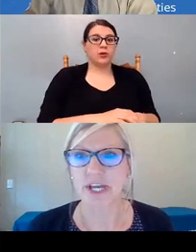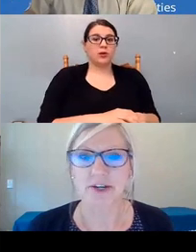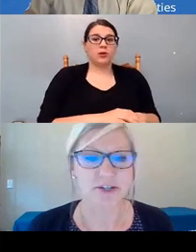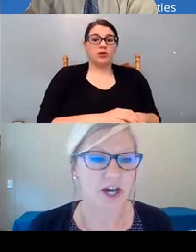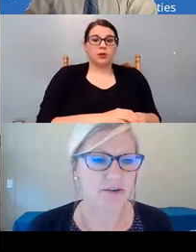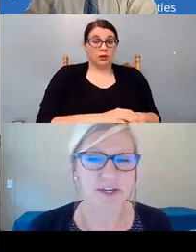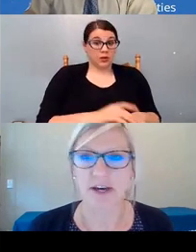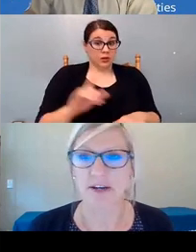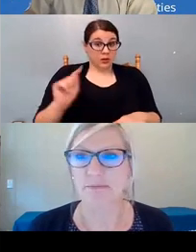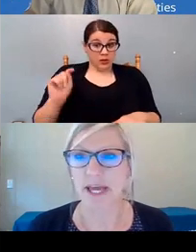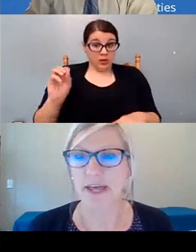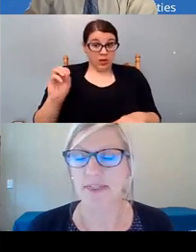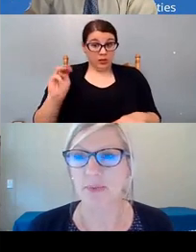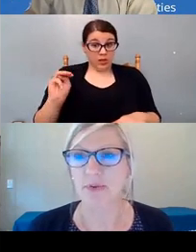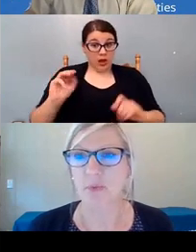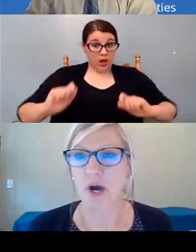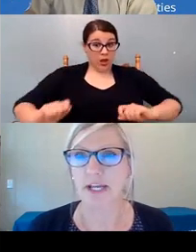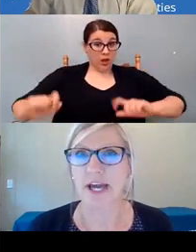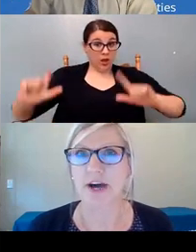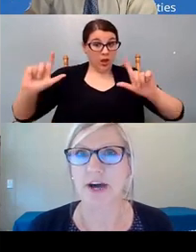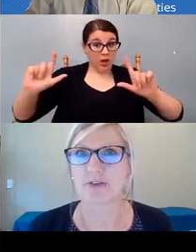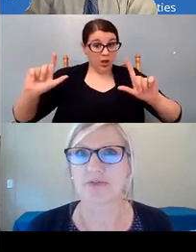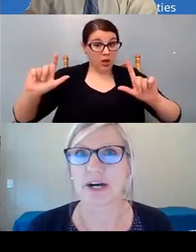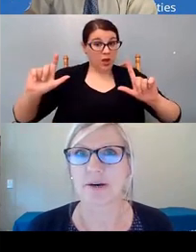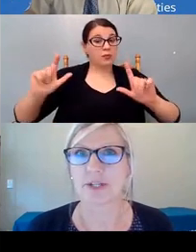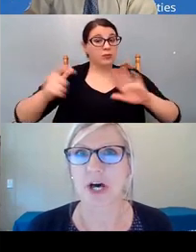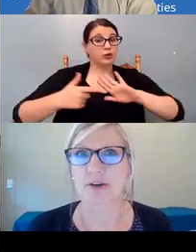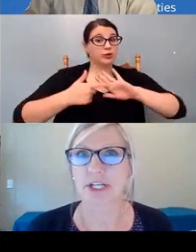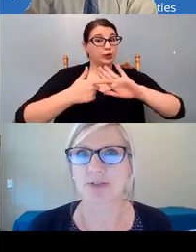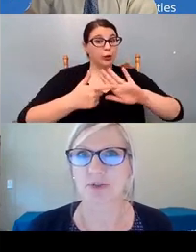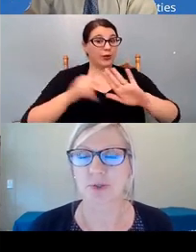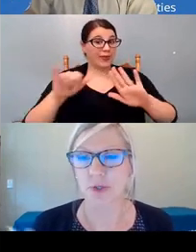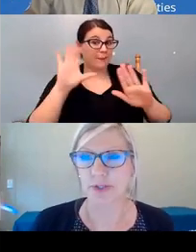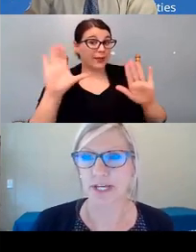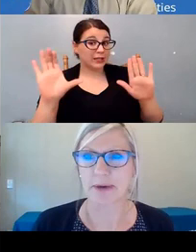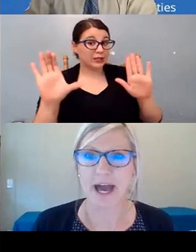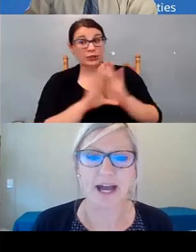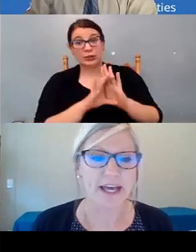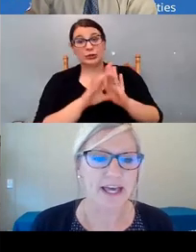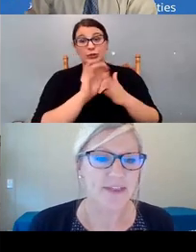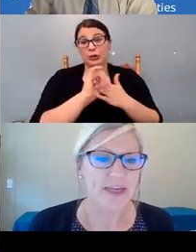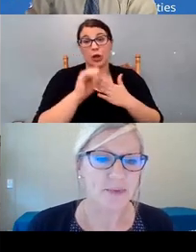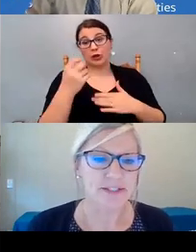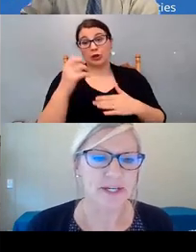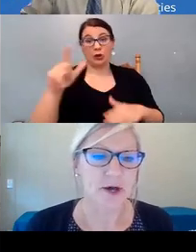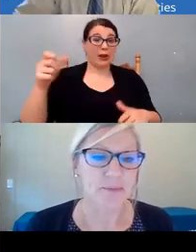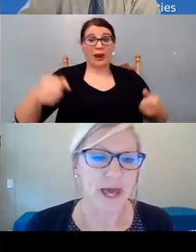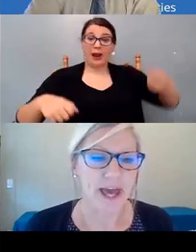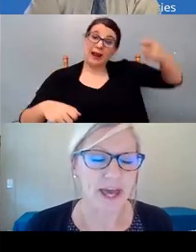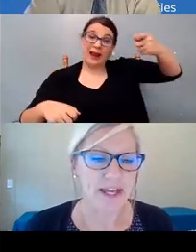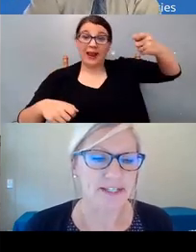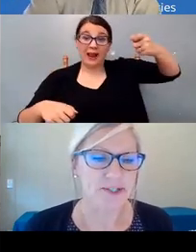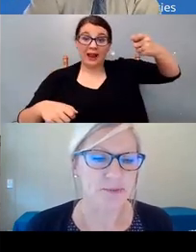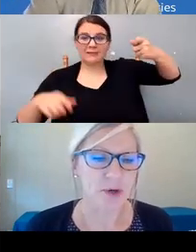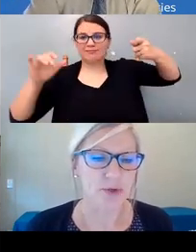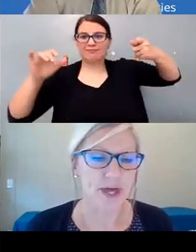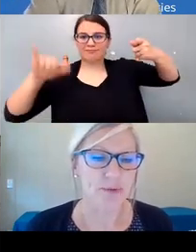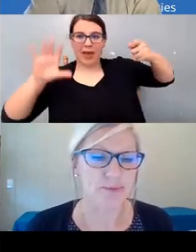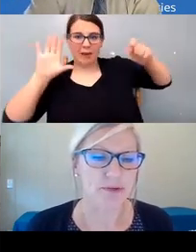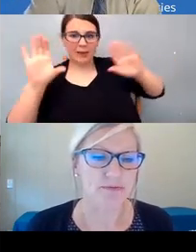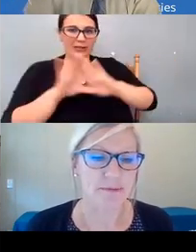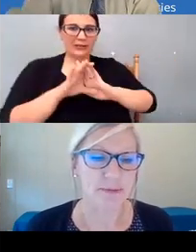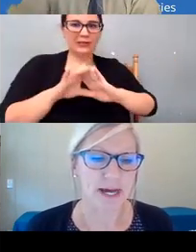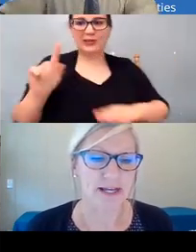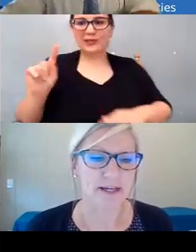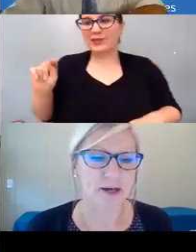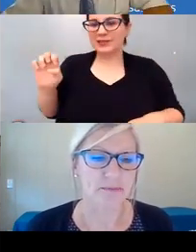Tom shared of the young man that was walking out of the Dollar General store holding a bag, that was a testimonial that